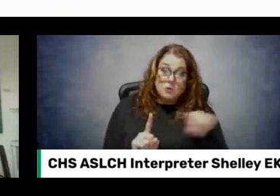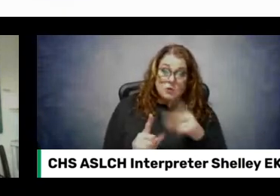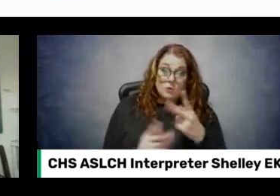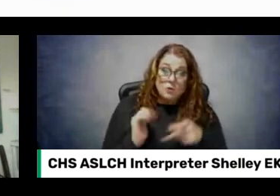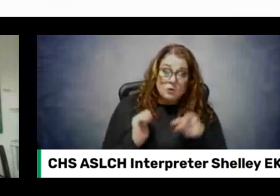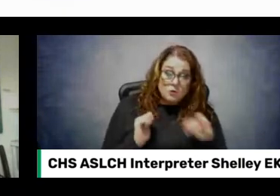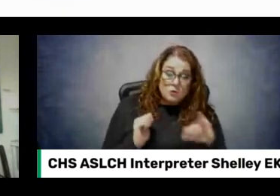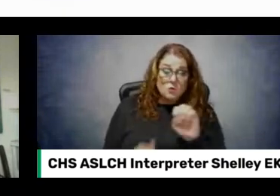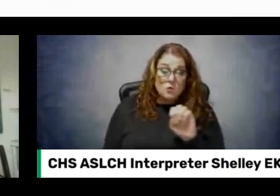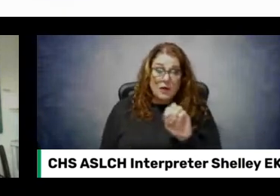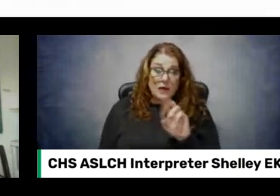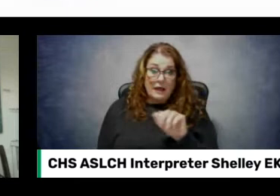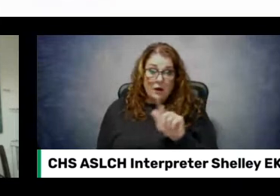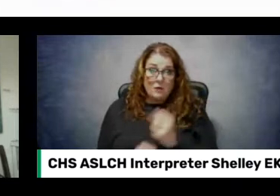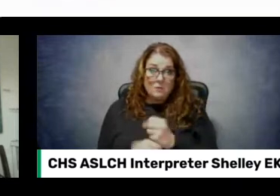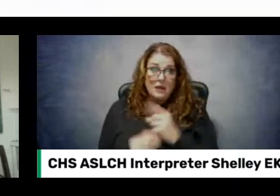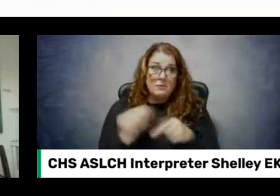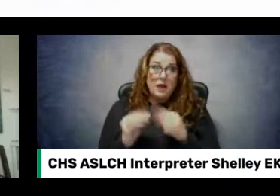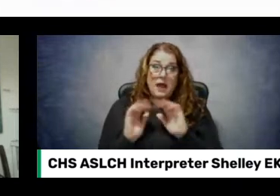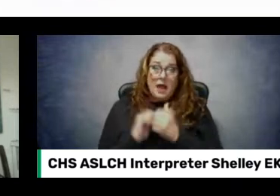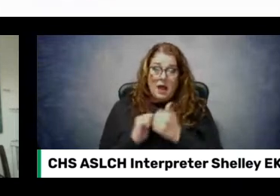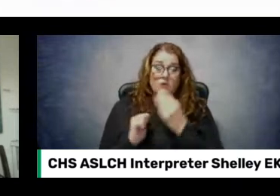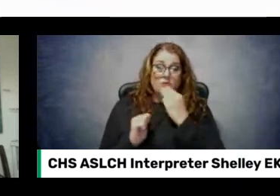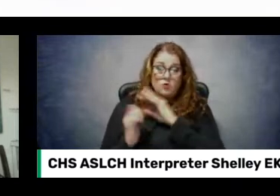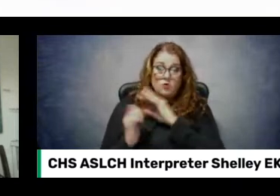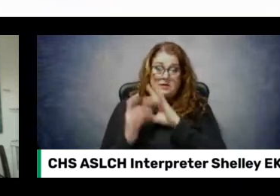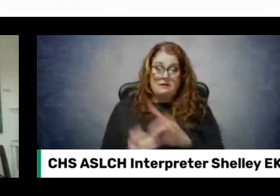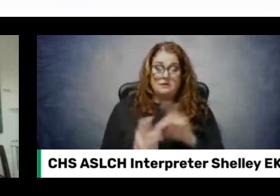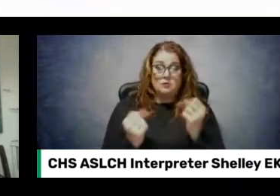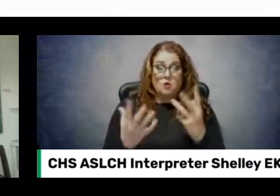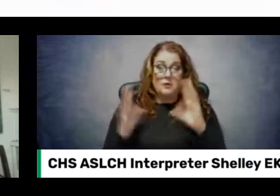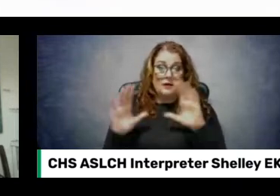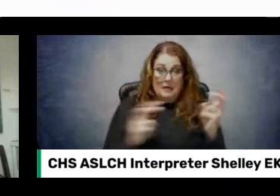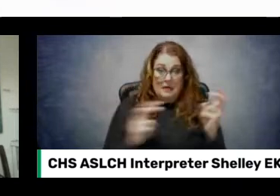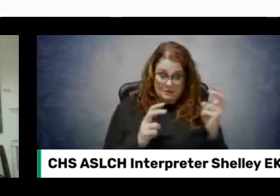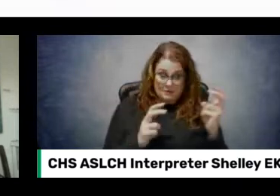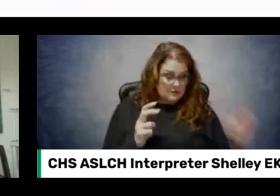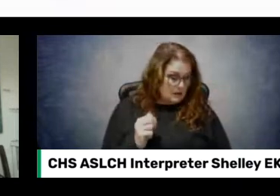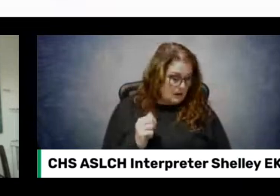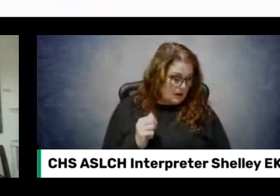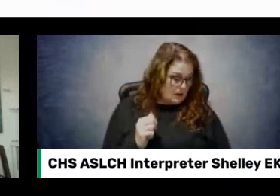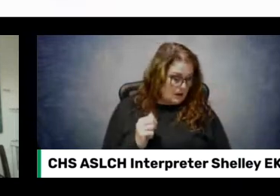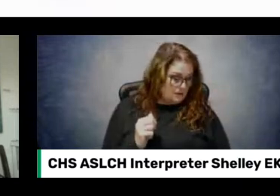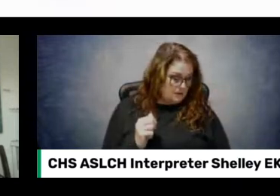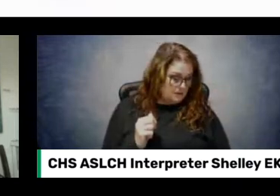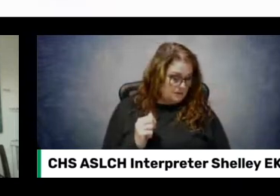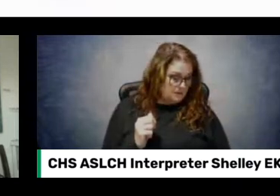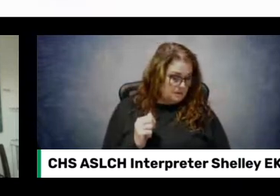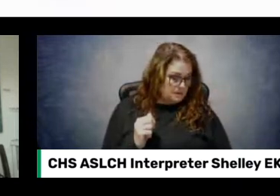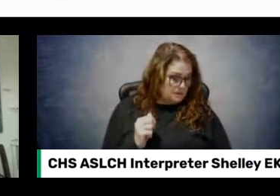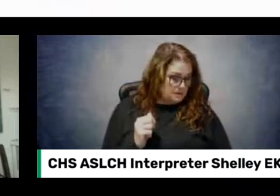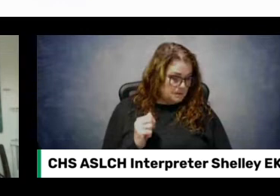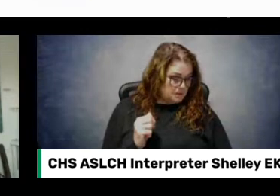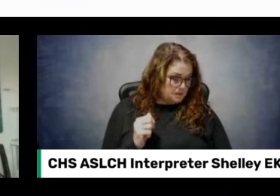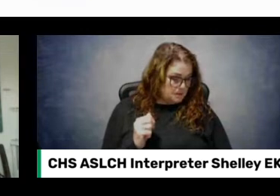Erica have been making about how food connects to so many things. And it's definitely been something that I have